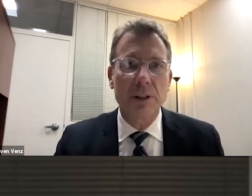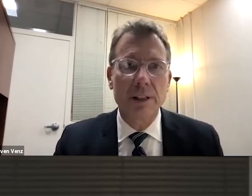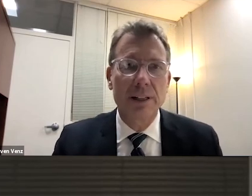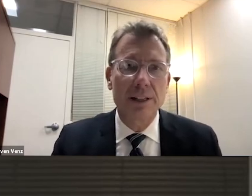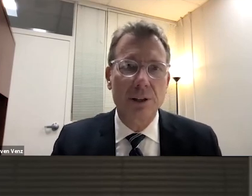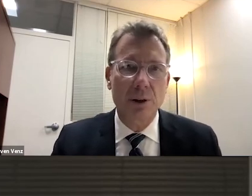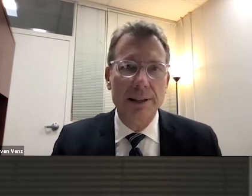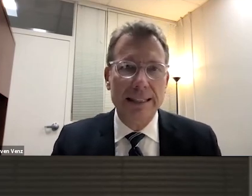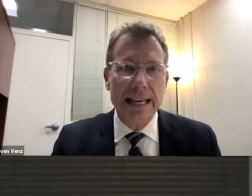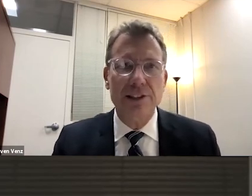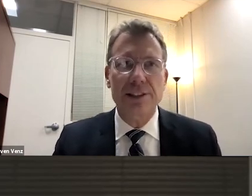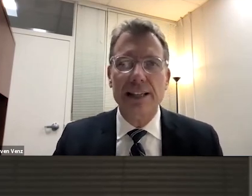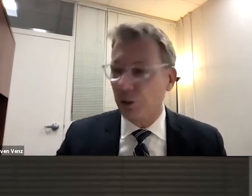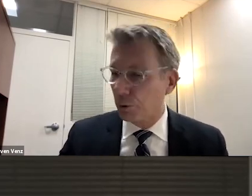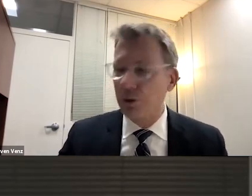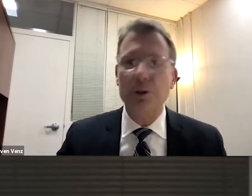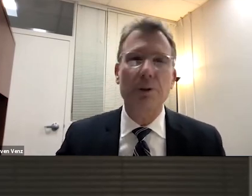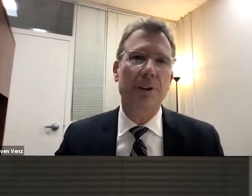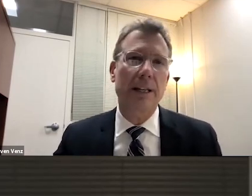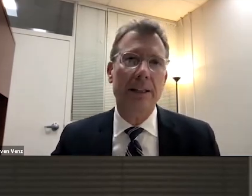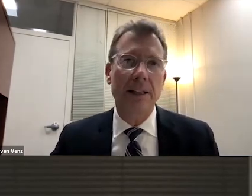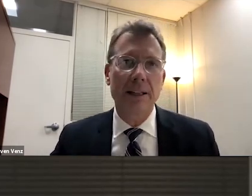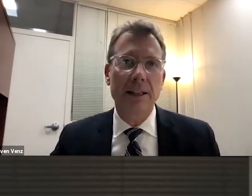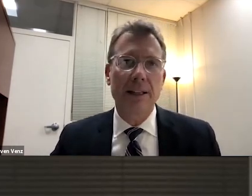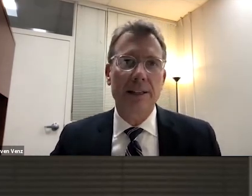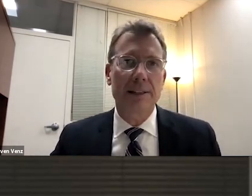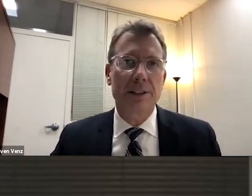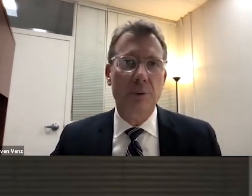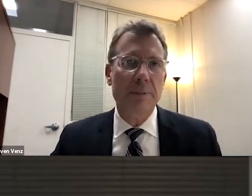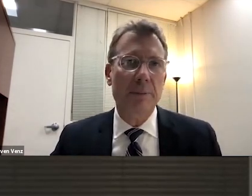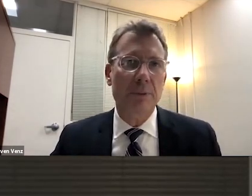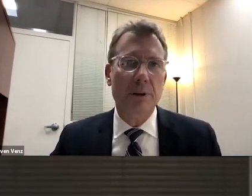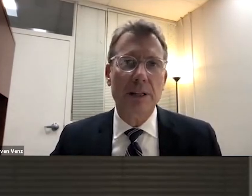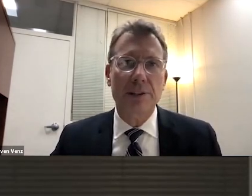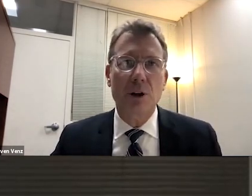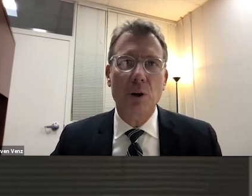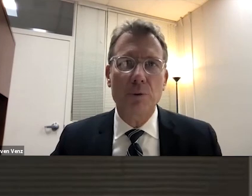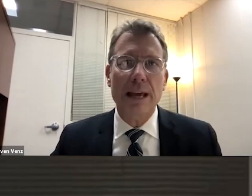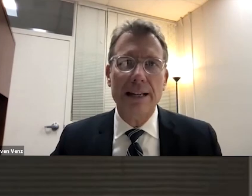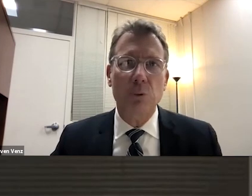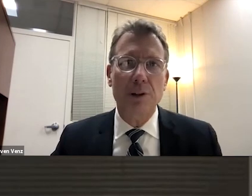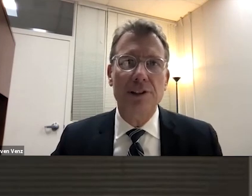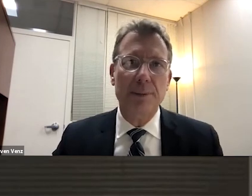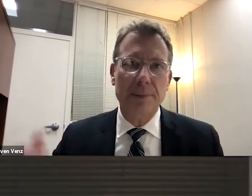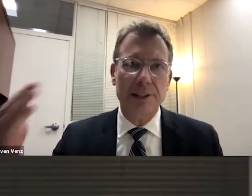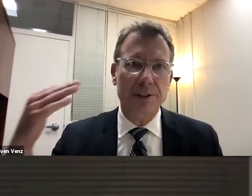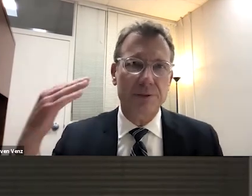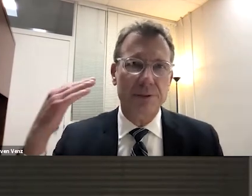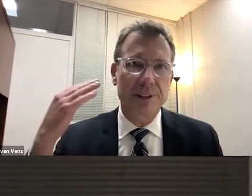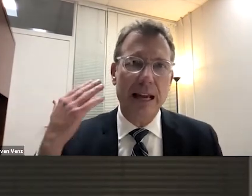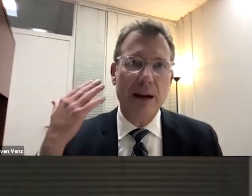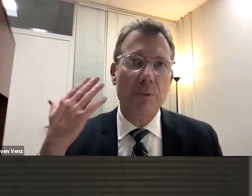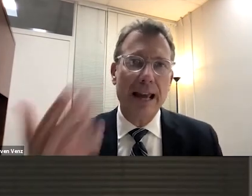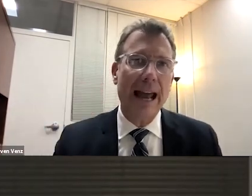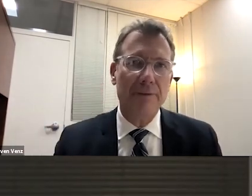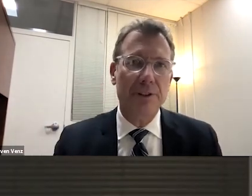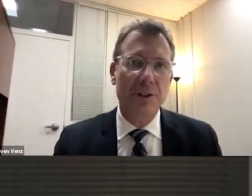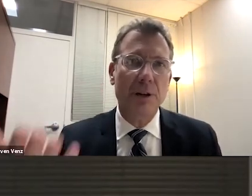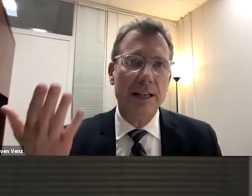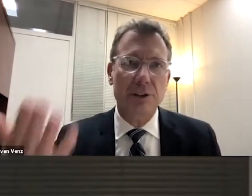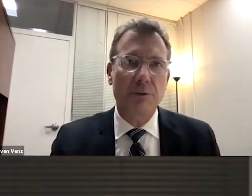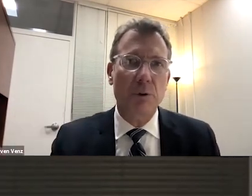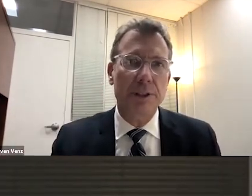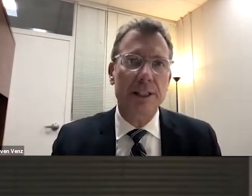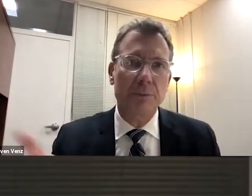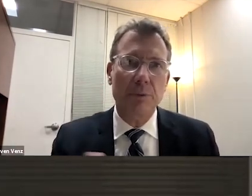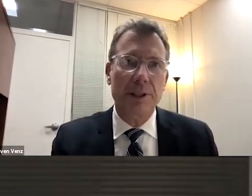to. So I think that's a crucial thing to remember. And so that is one step that we have to,